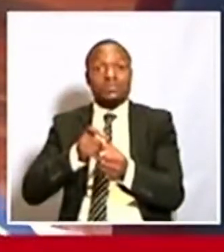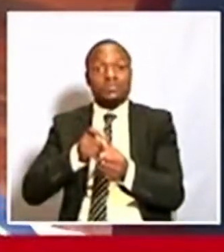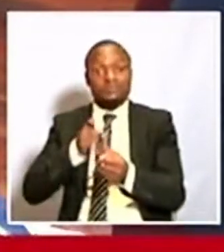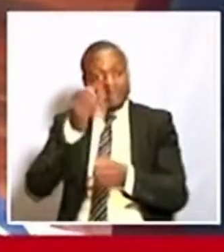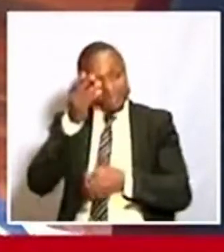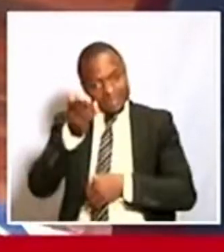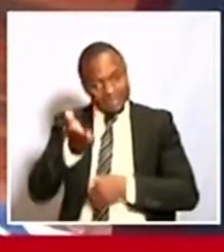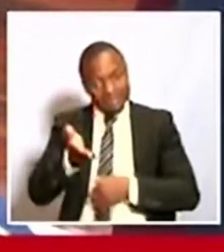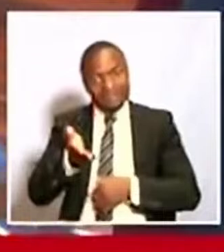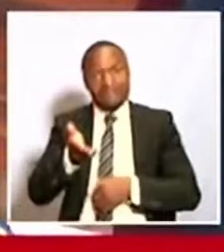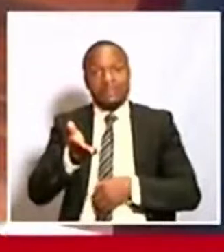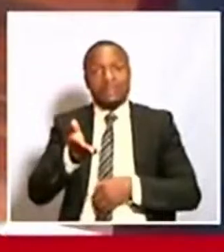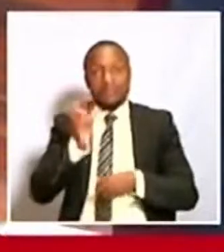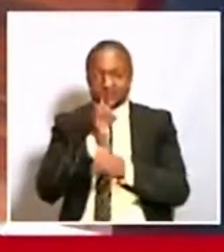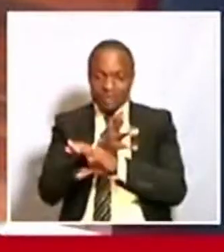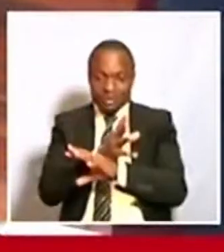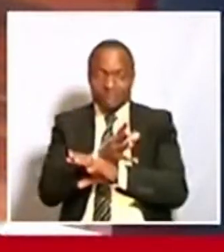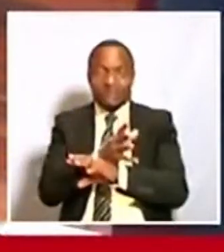called upon.